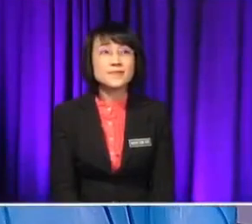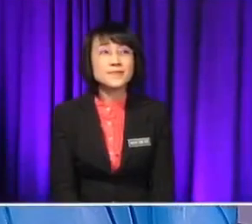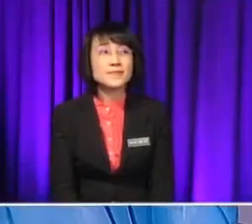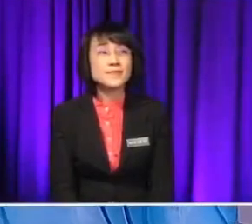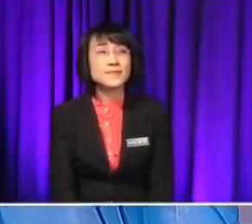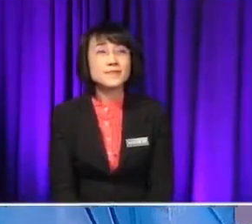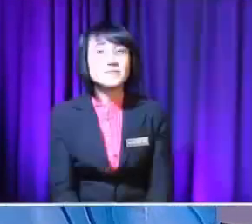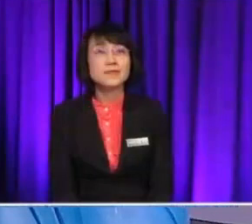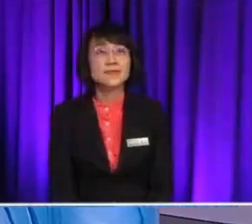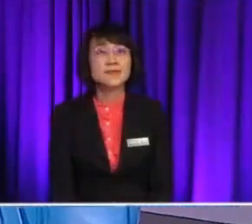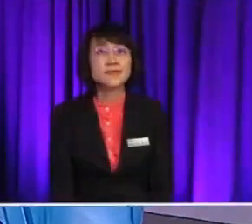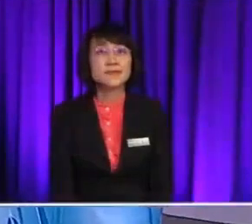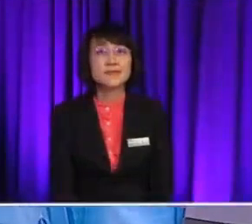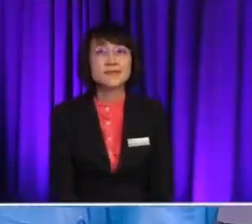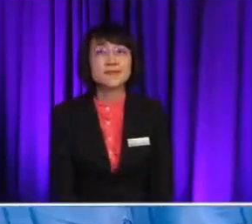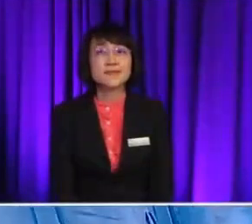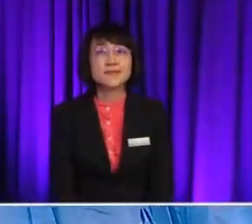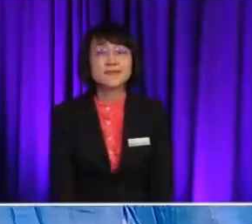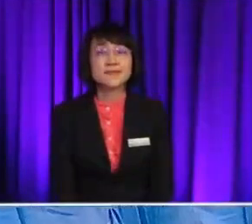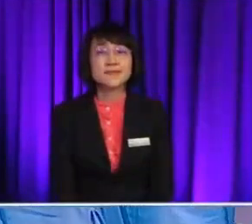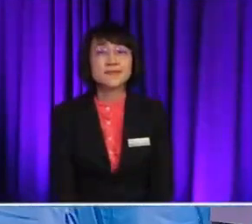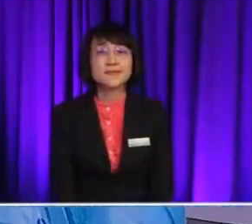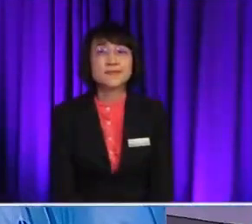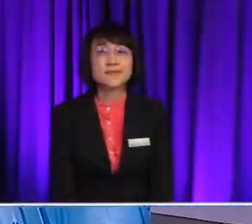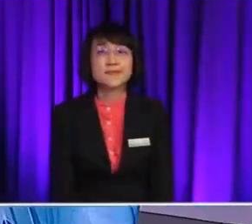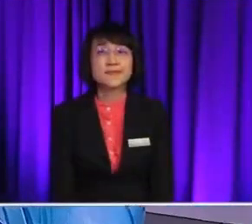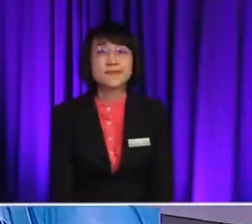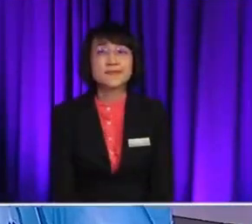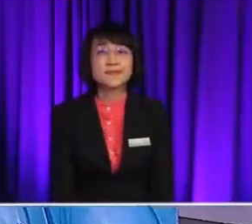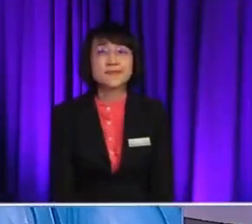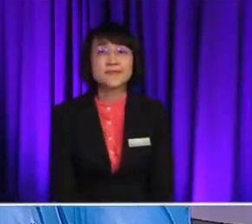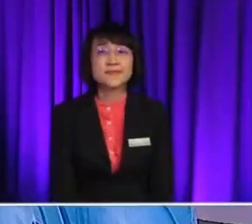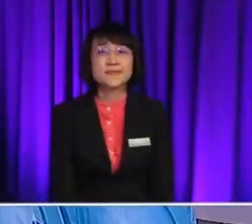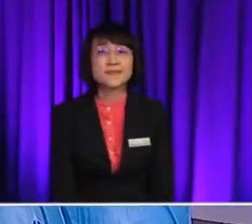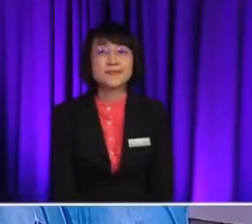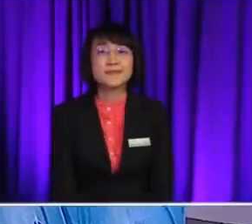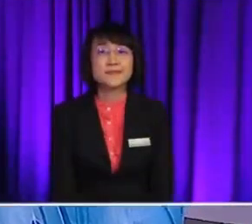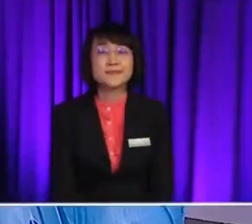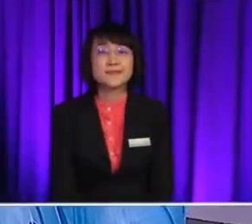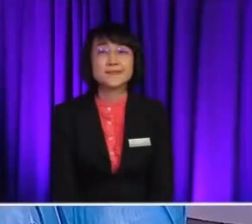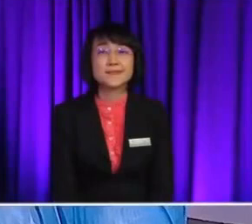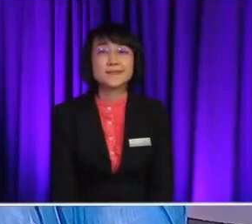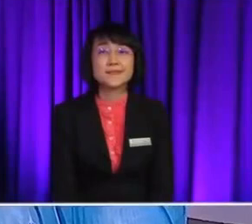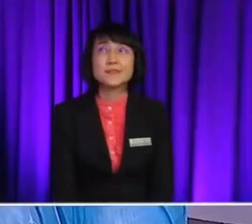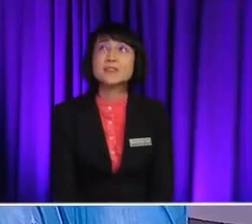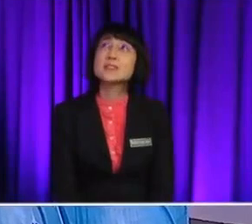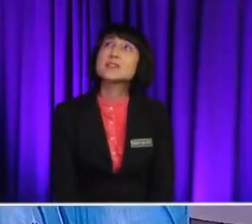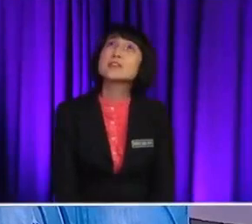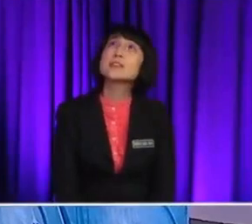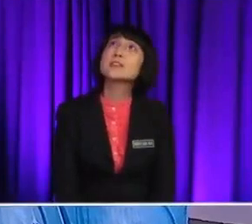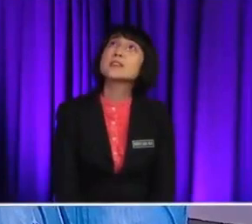not on, I cannot see. Right. Okay. So, can continue or what? Nak terus continue boleh